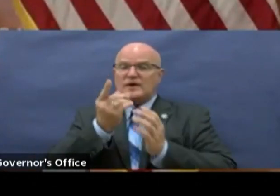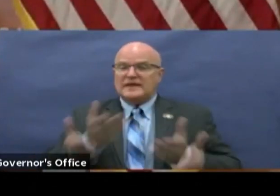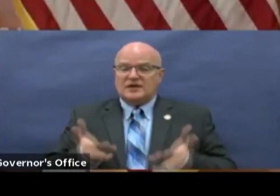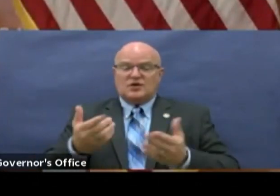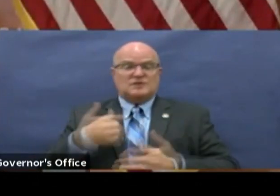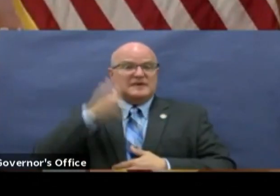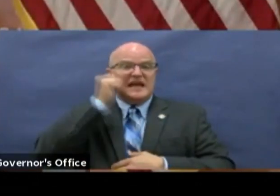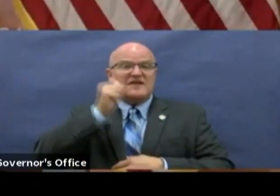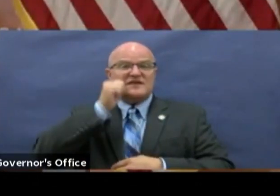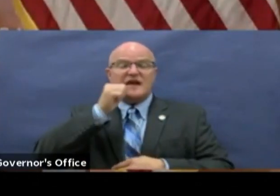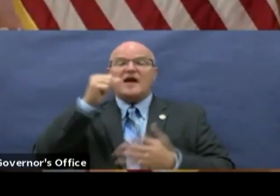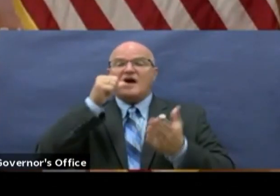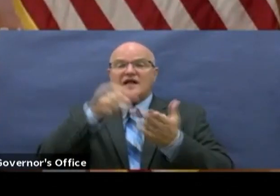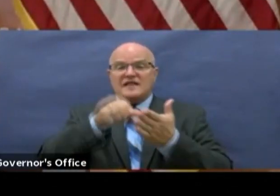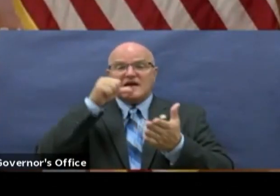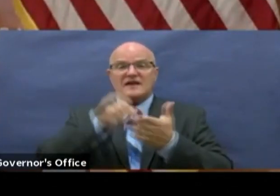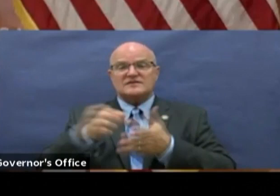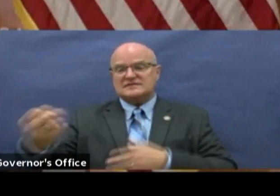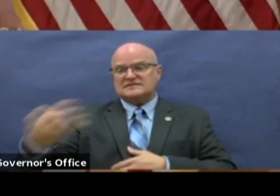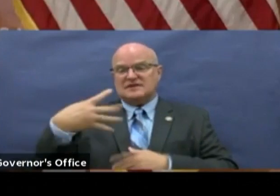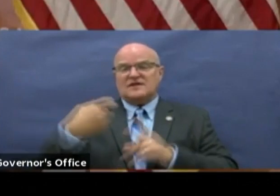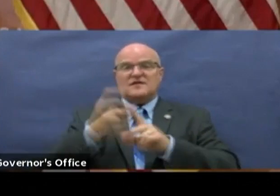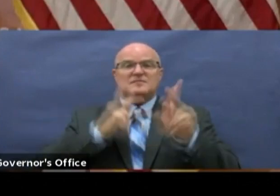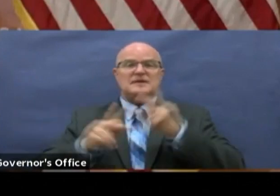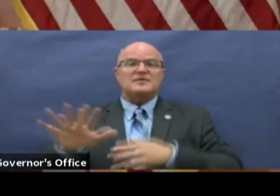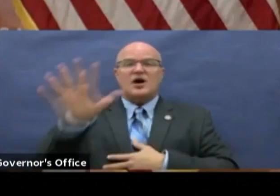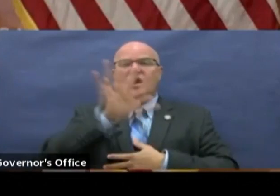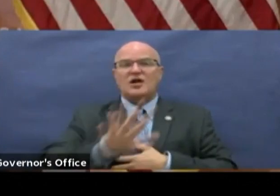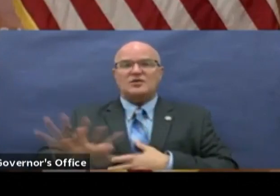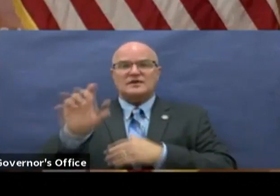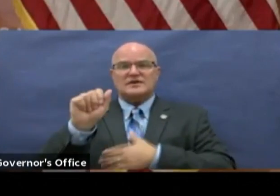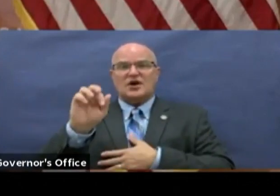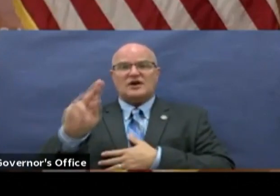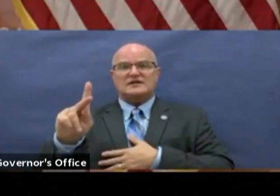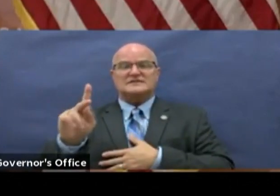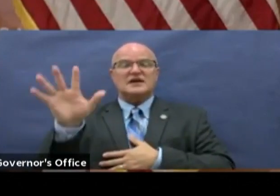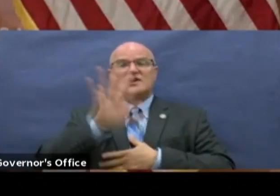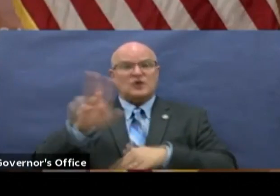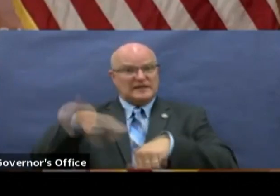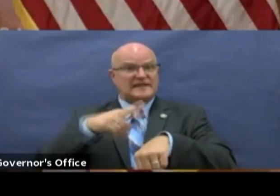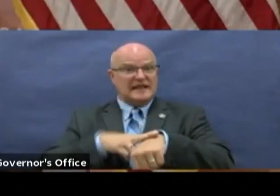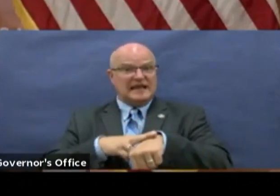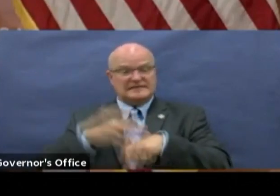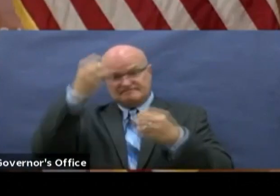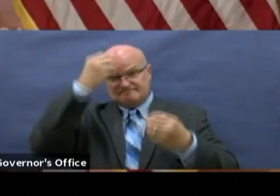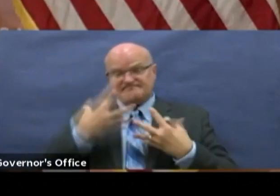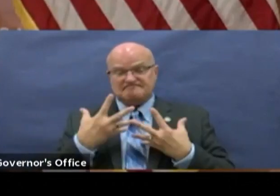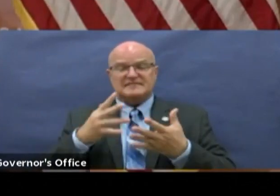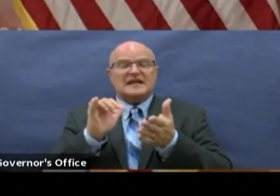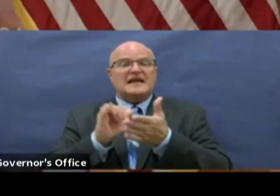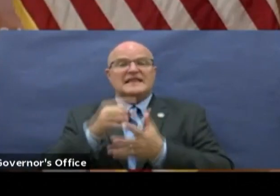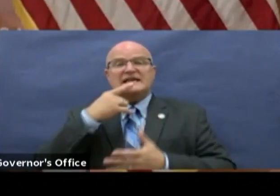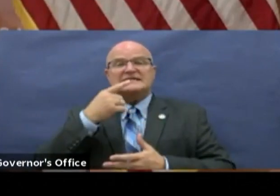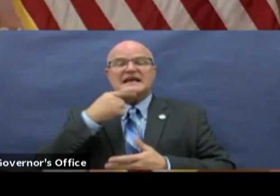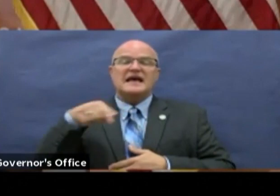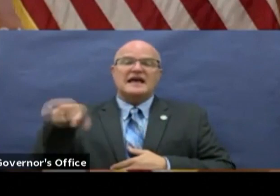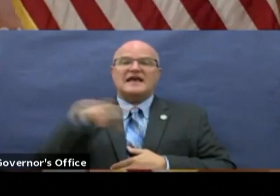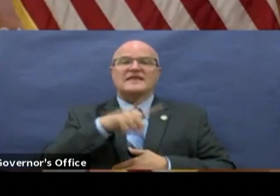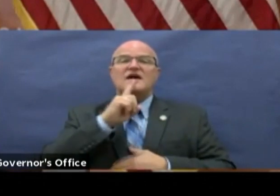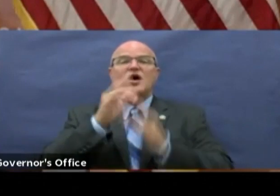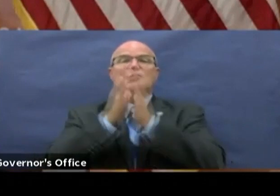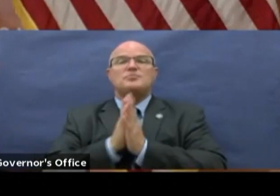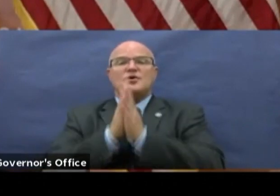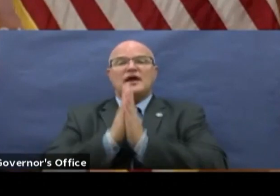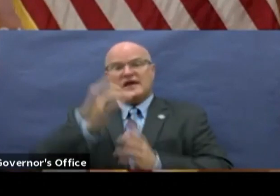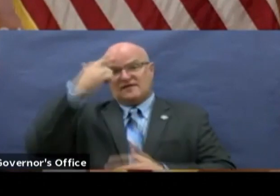day are the letters that I get in from people across Arkansas and really across the nation that say they are